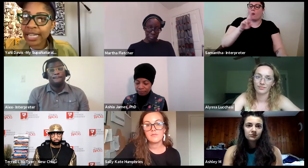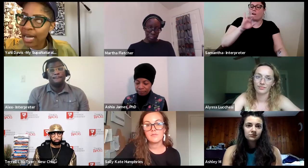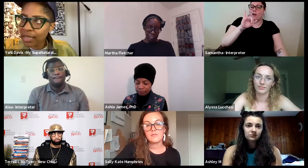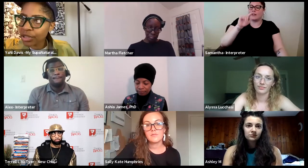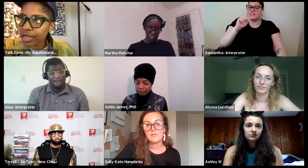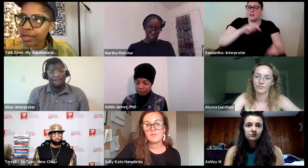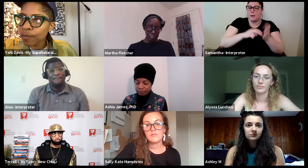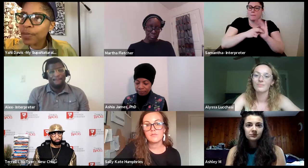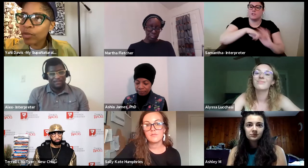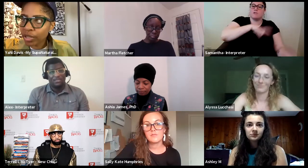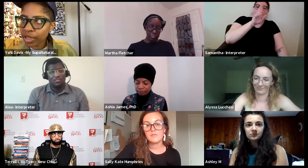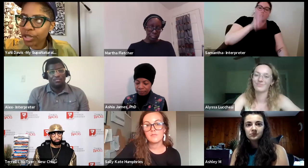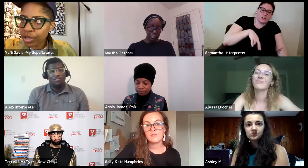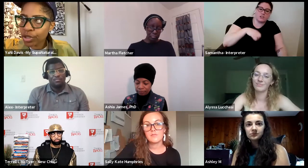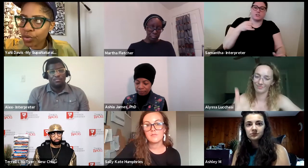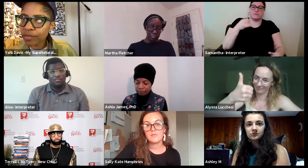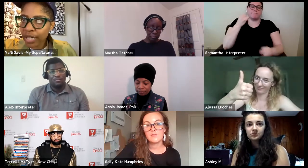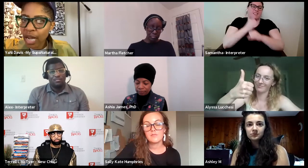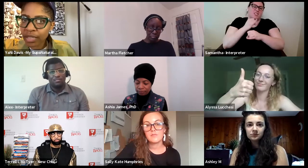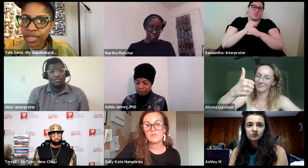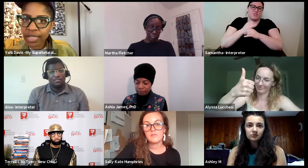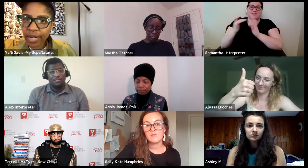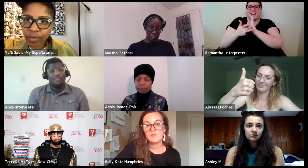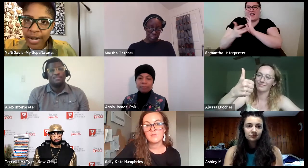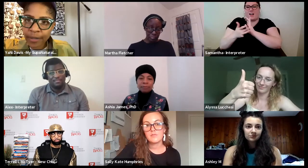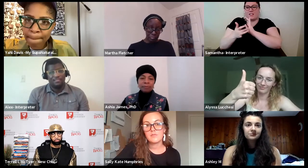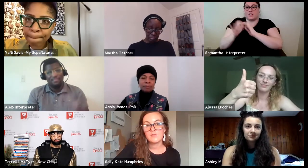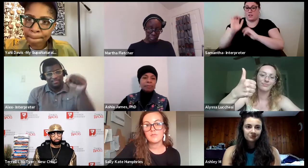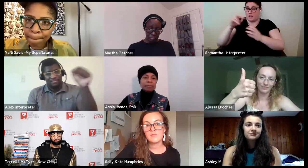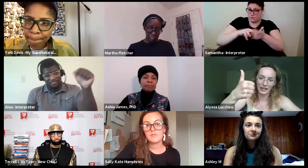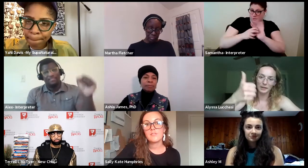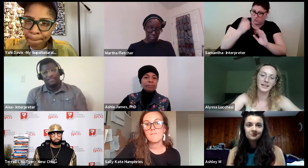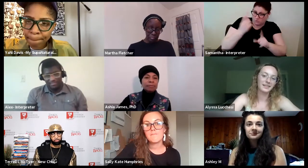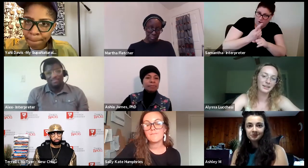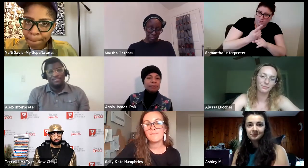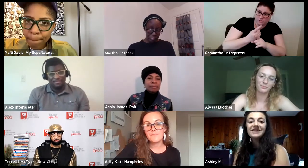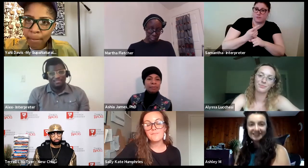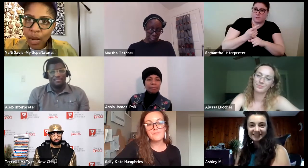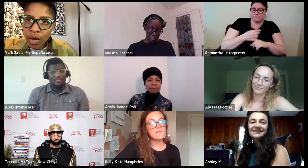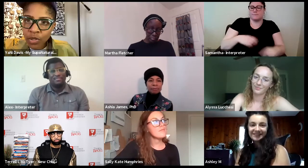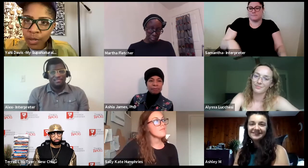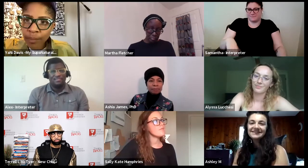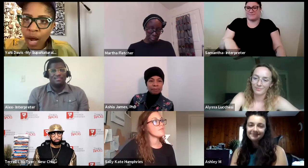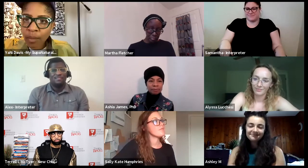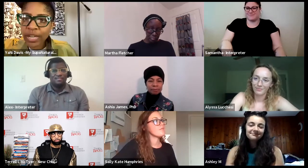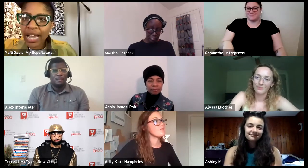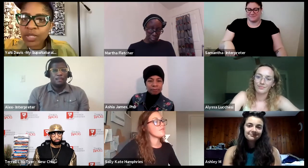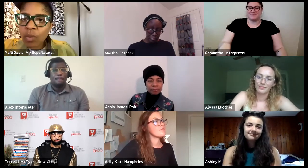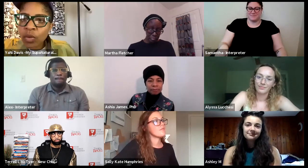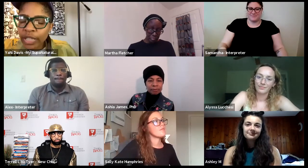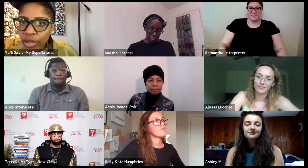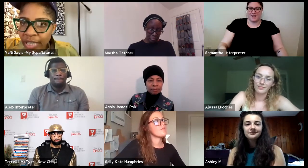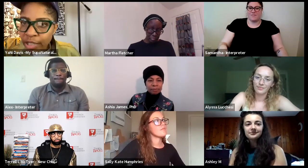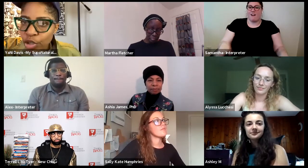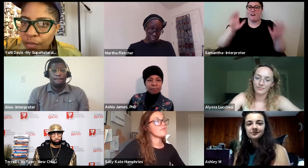of Technology. Rochester Institute of Technology, is that correct? Yep, that's it. Awesome. We have